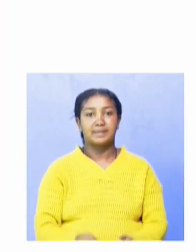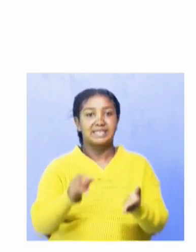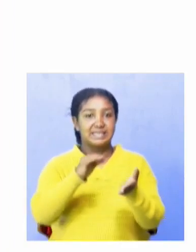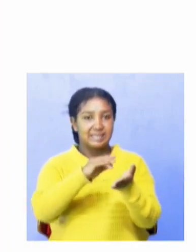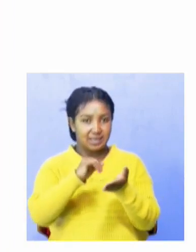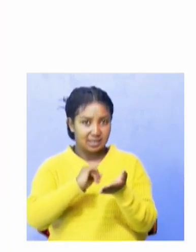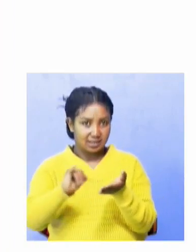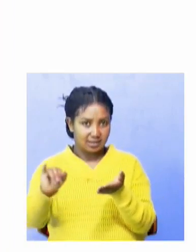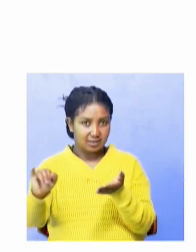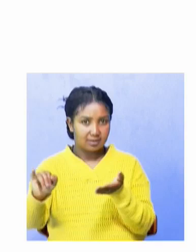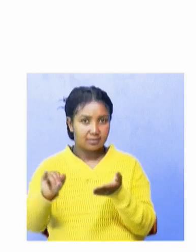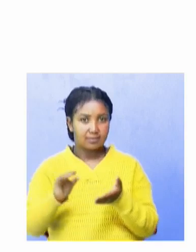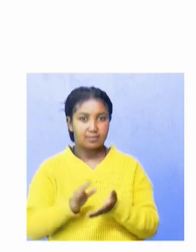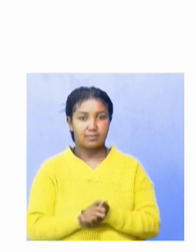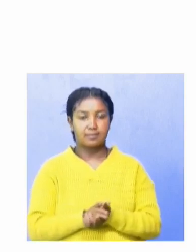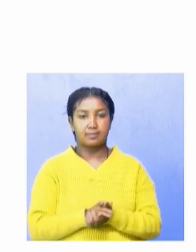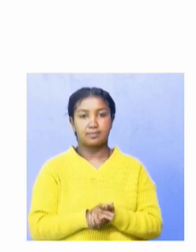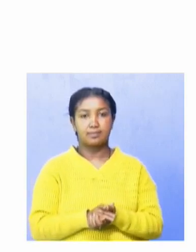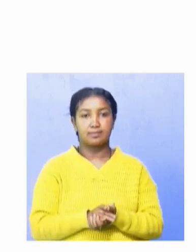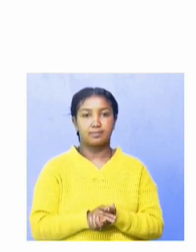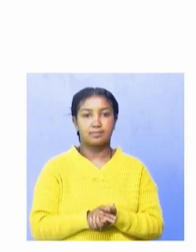studying